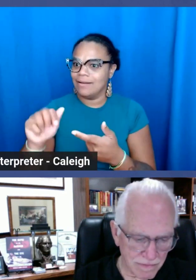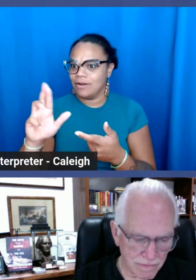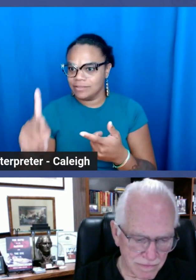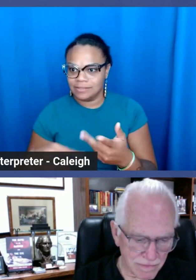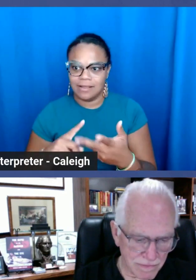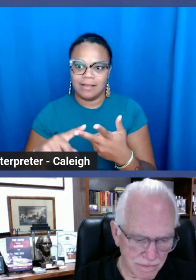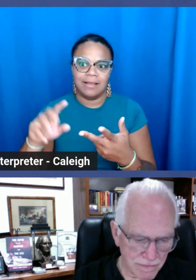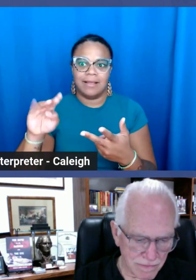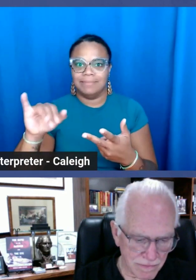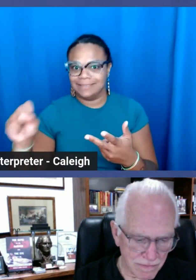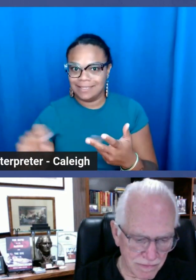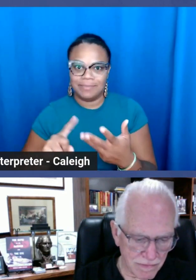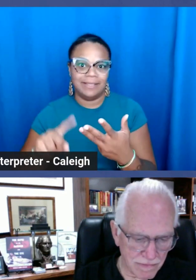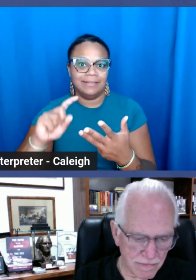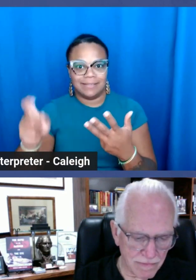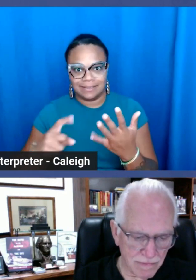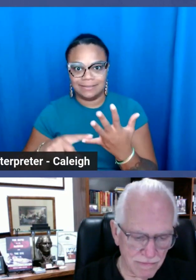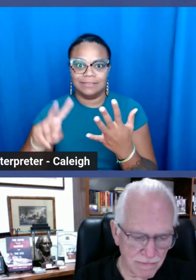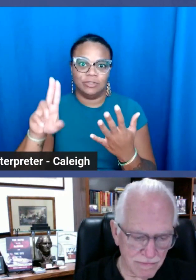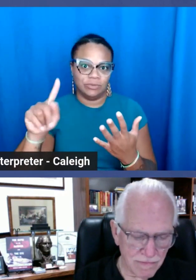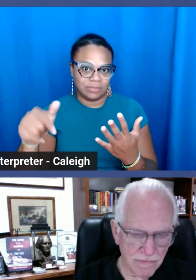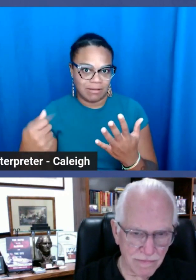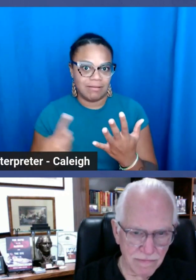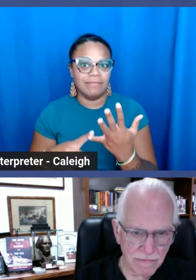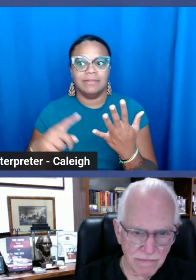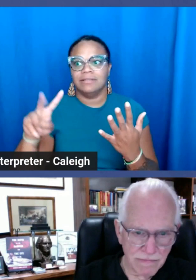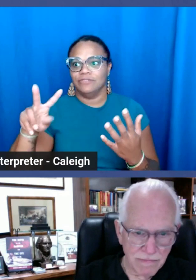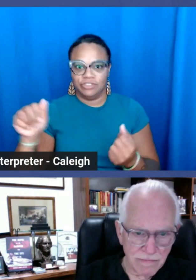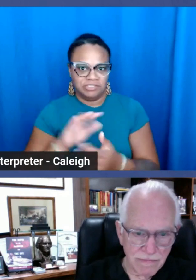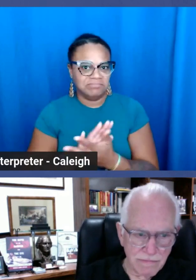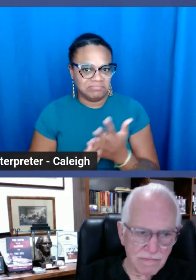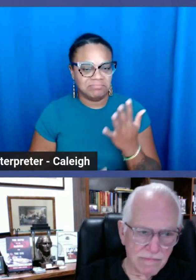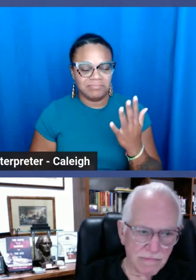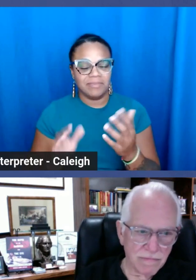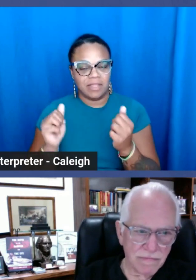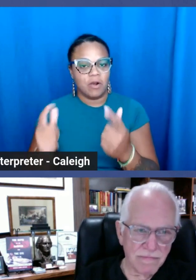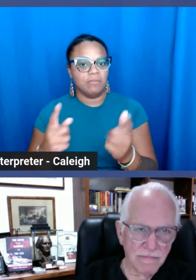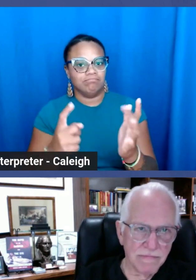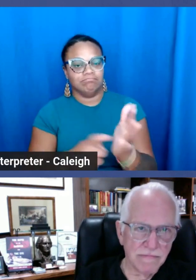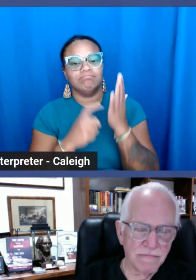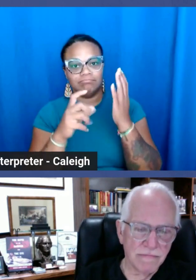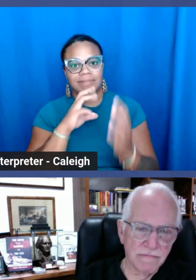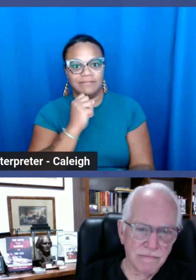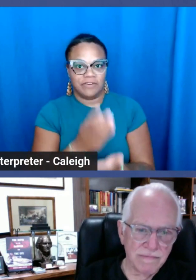Montana, Texas, Utah, and Virginia have all jumped on board. And